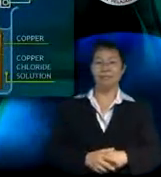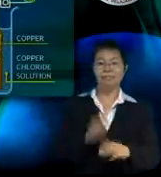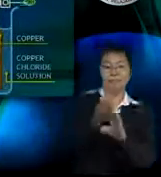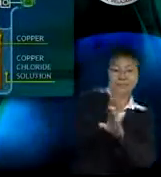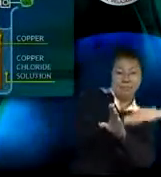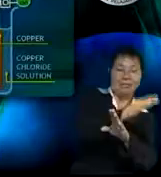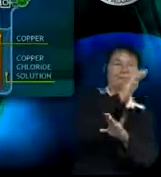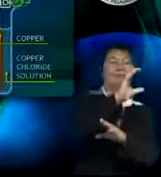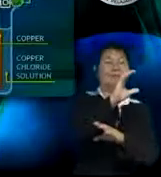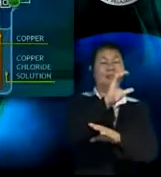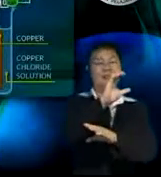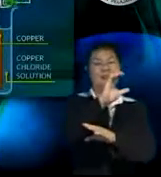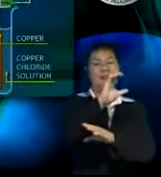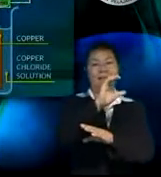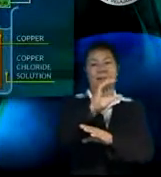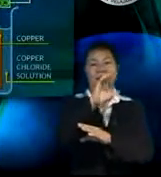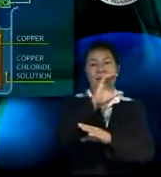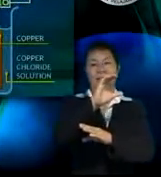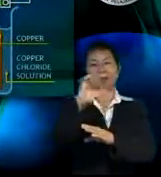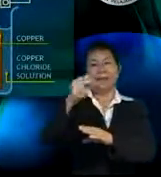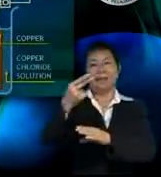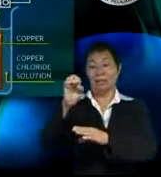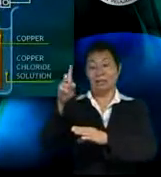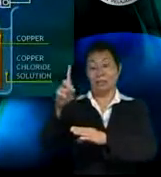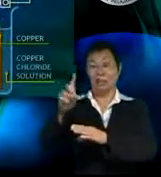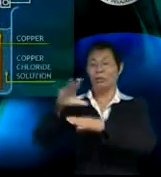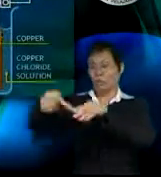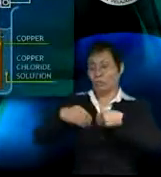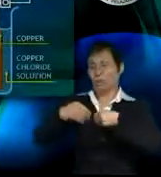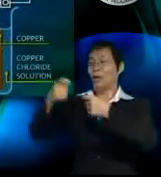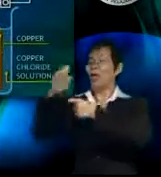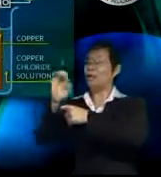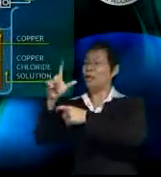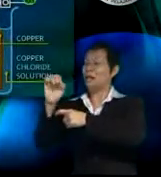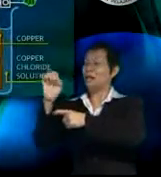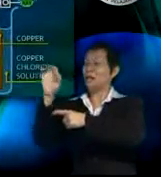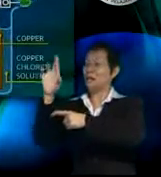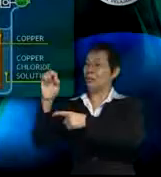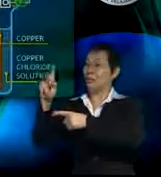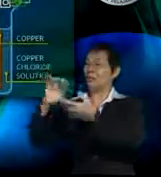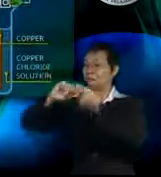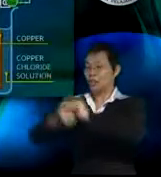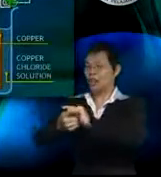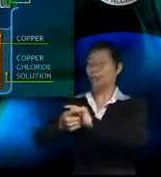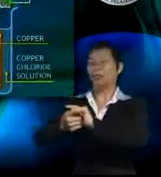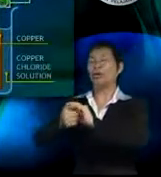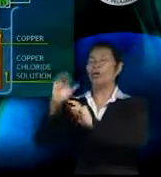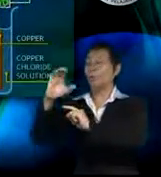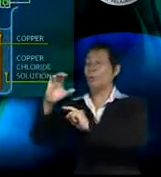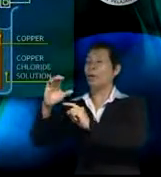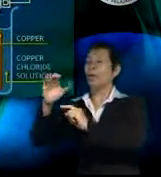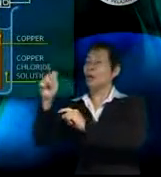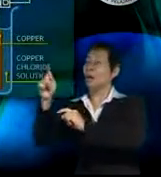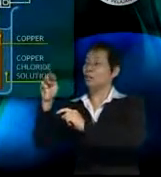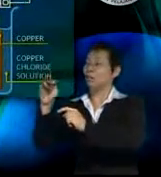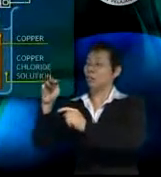At the cathode, the copper ions received electrons and were changed into copper atoms. That